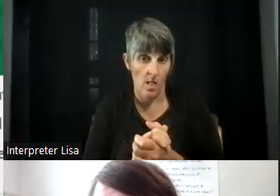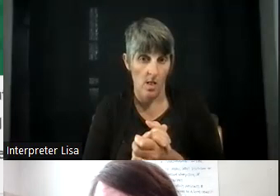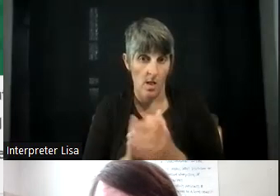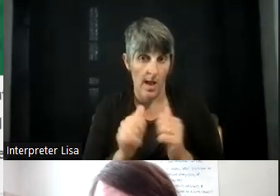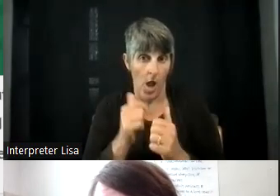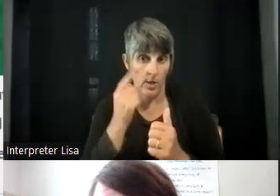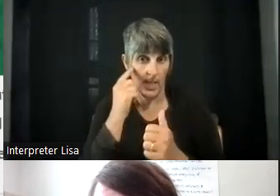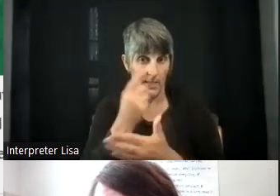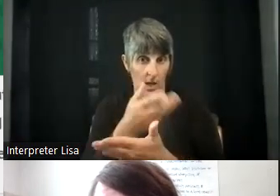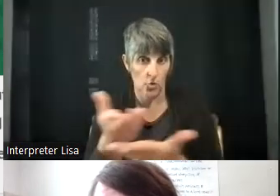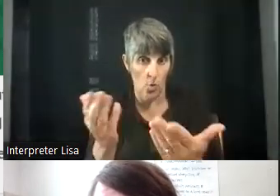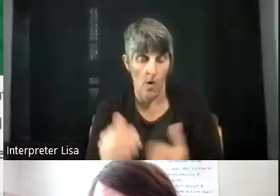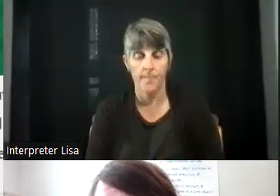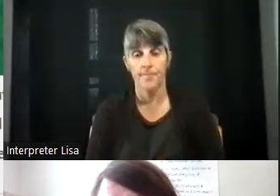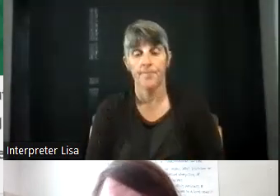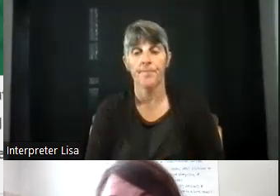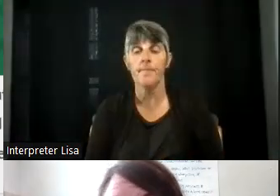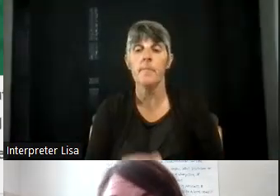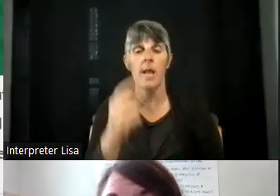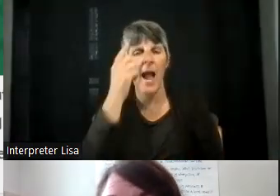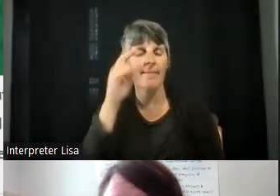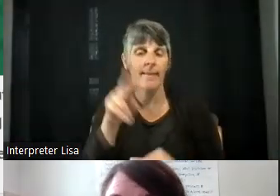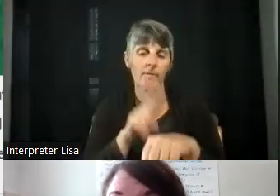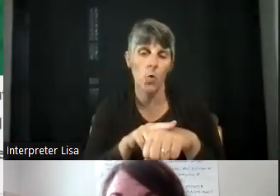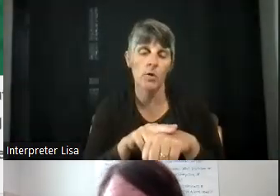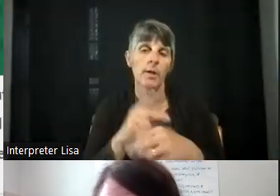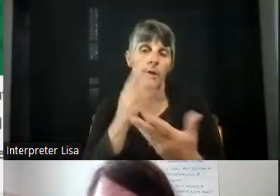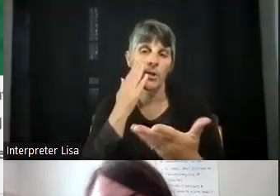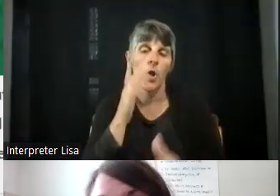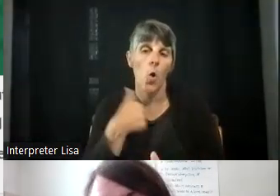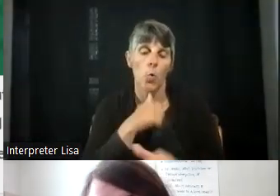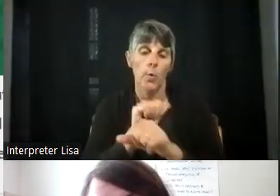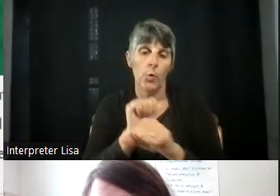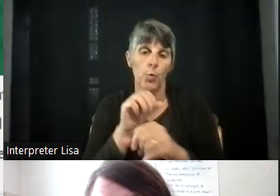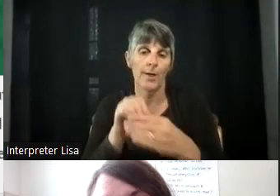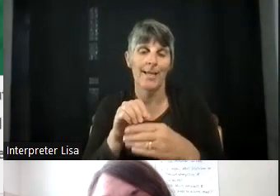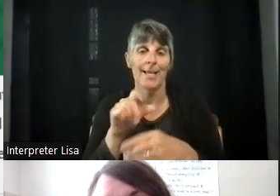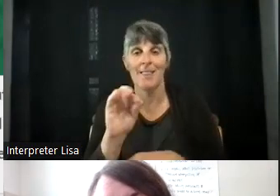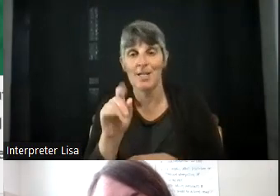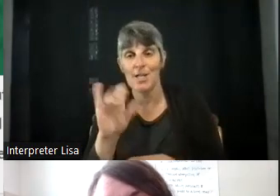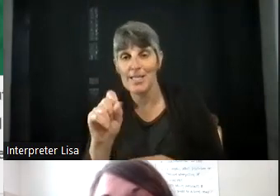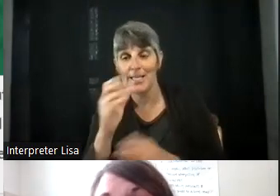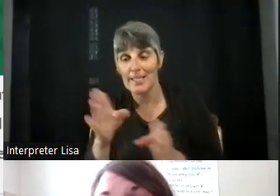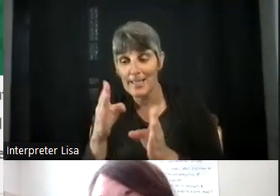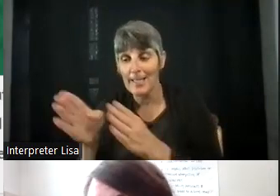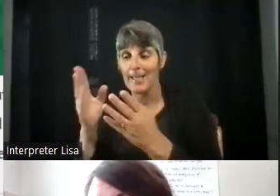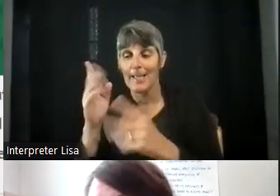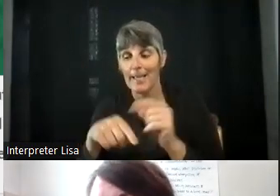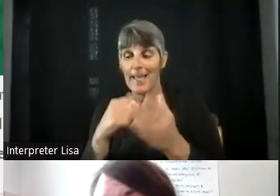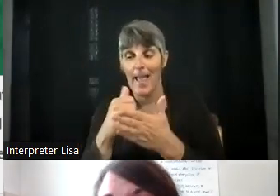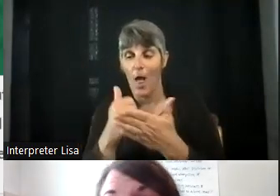that sound to you all? I think, of course, we work in the logistics, so we can't help